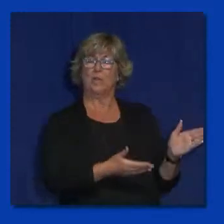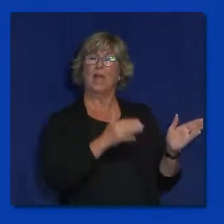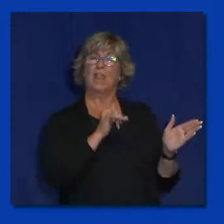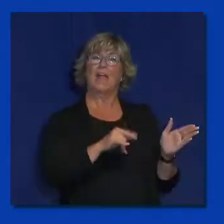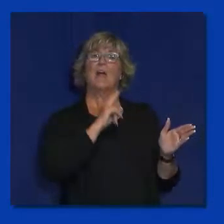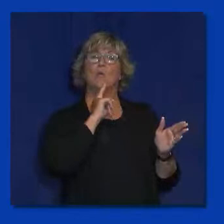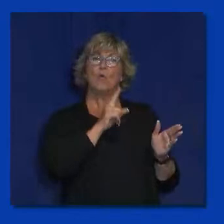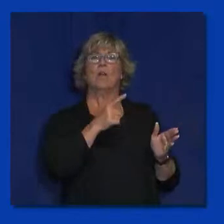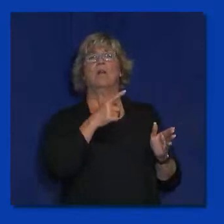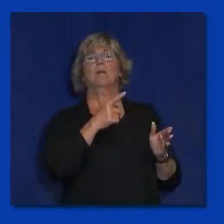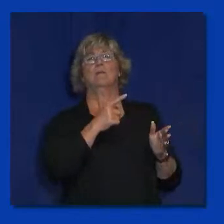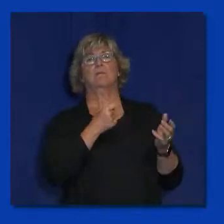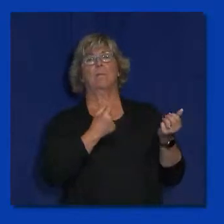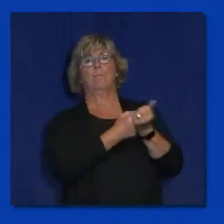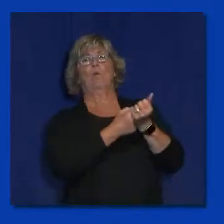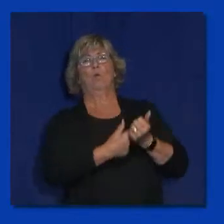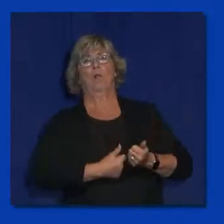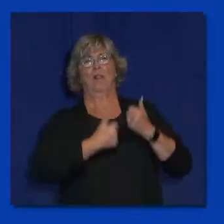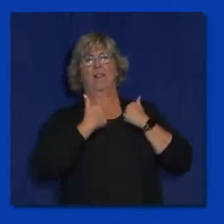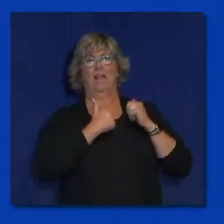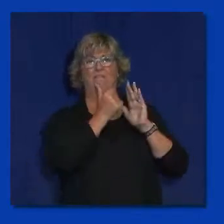real pro-life agenda.